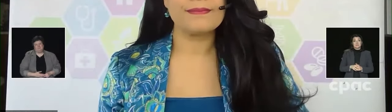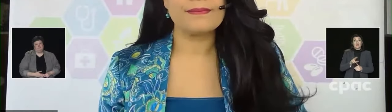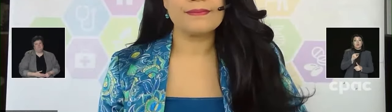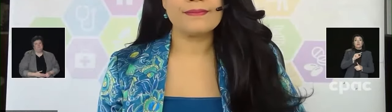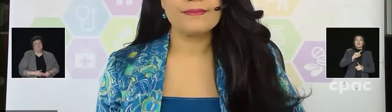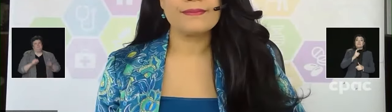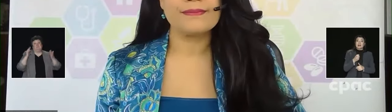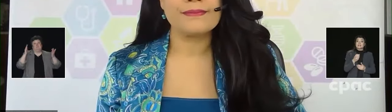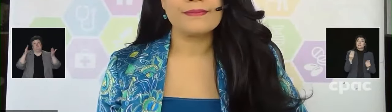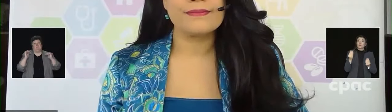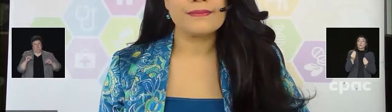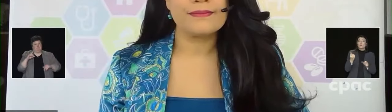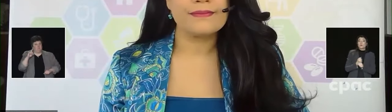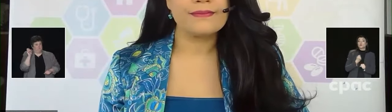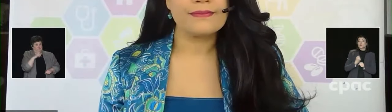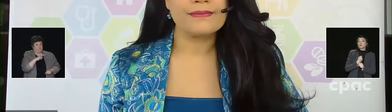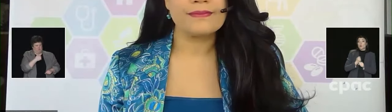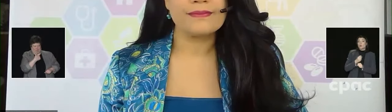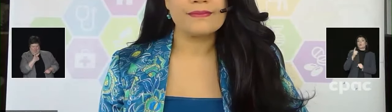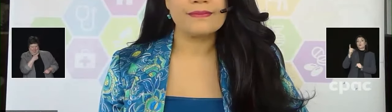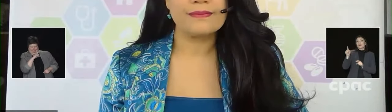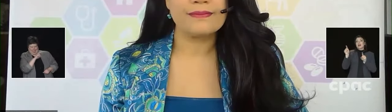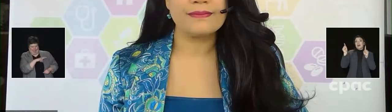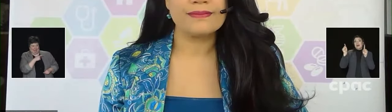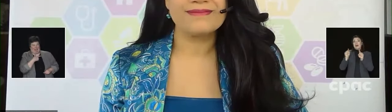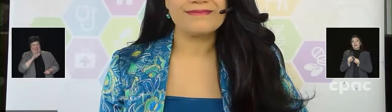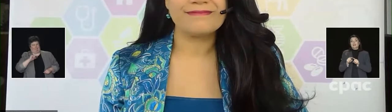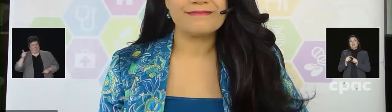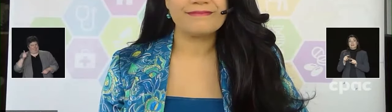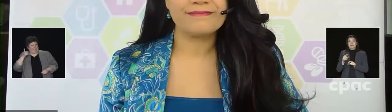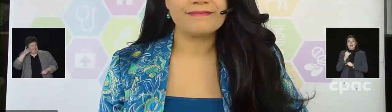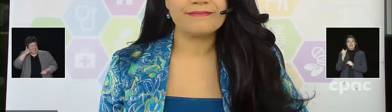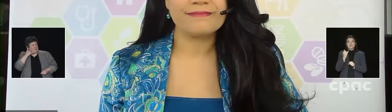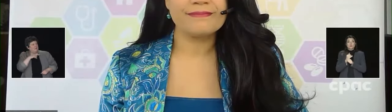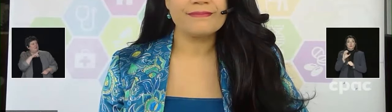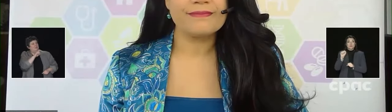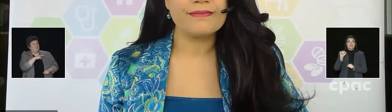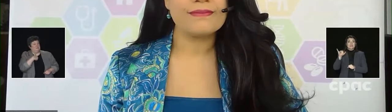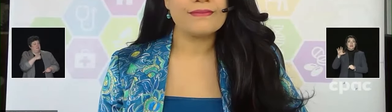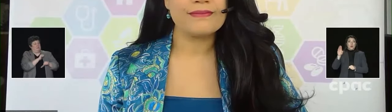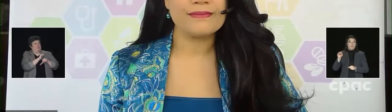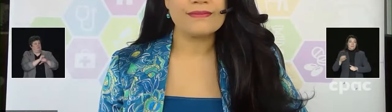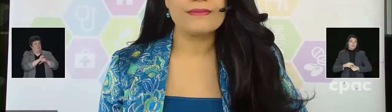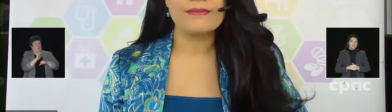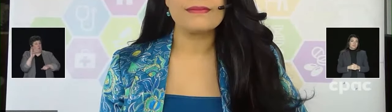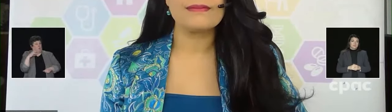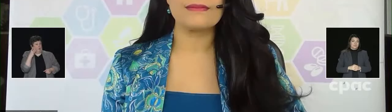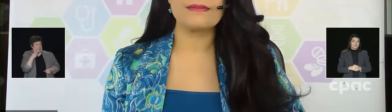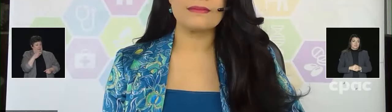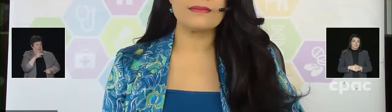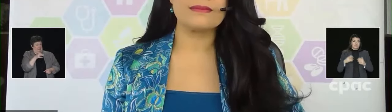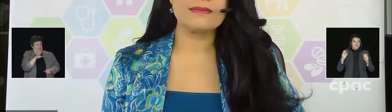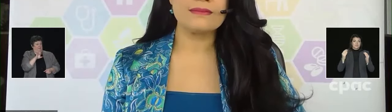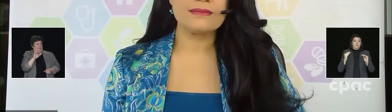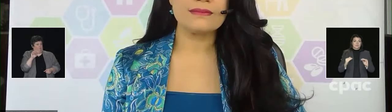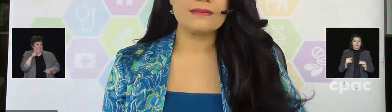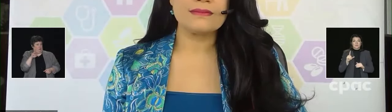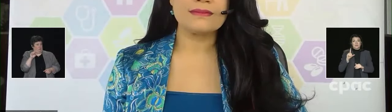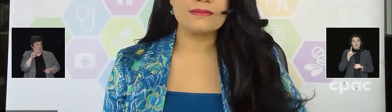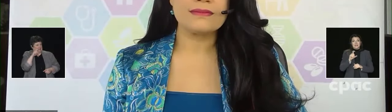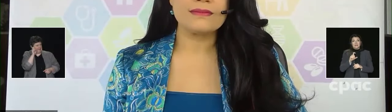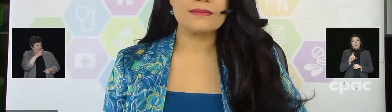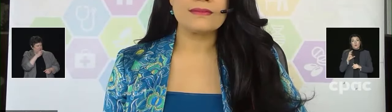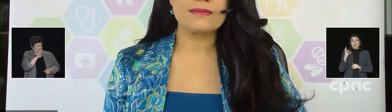Thank you. I have a question myself, and then we'll go back to the ones in the queue. It's Dylan Robertson with Winnipeg Free Press. A question for Dr.